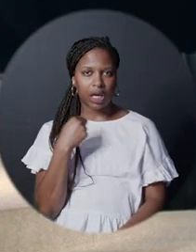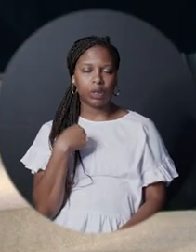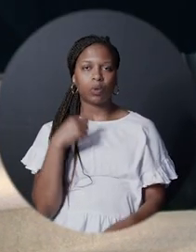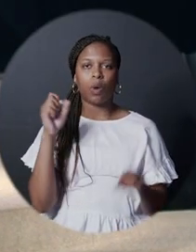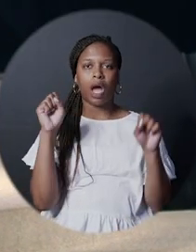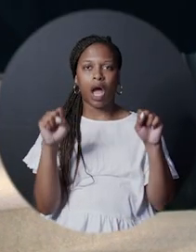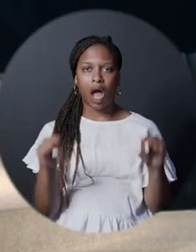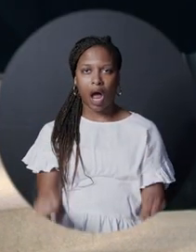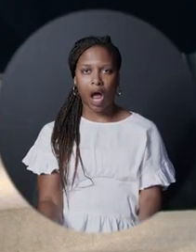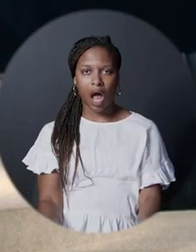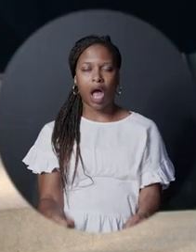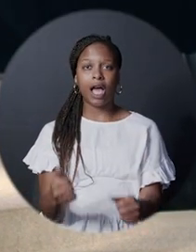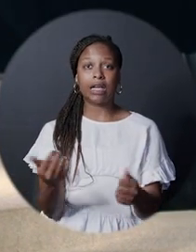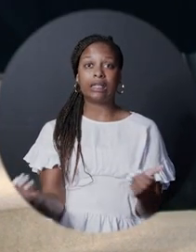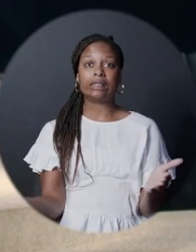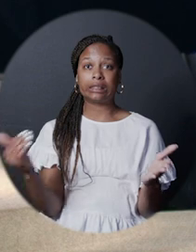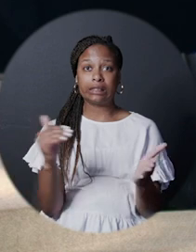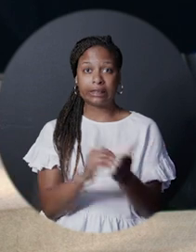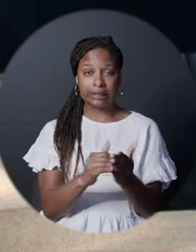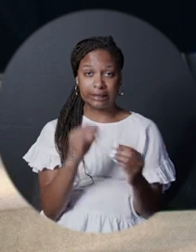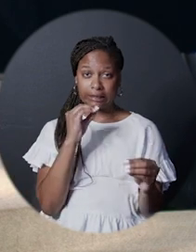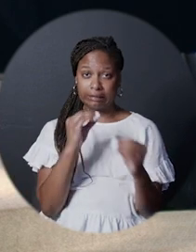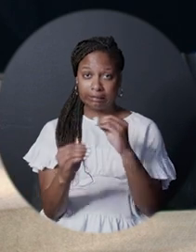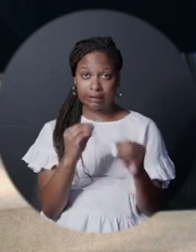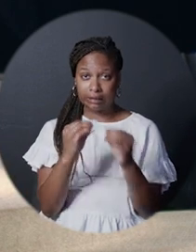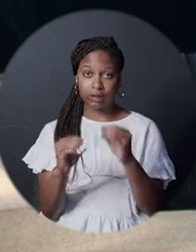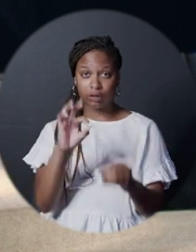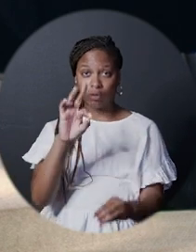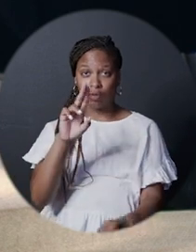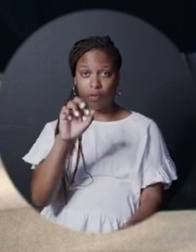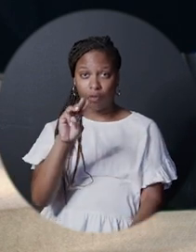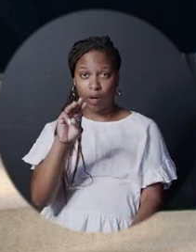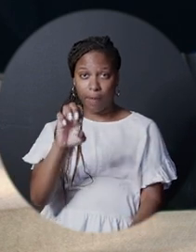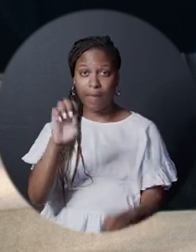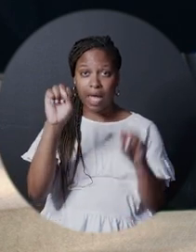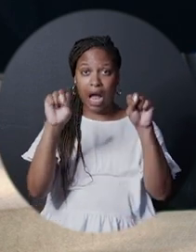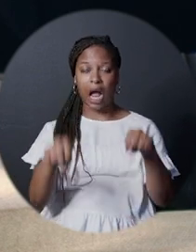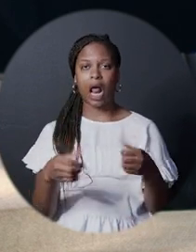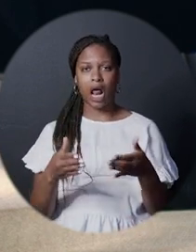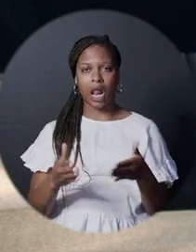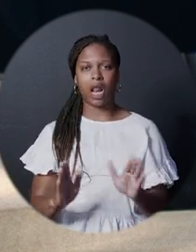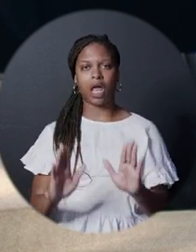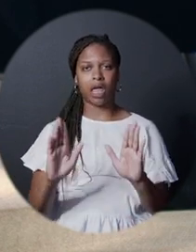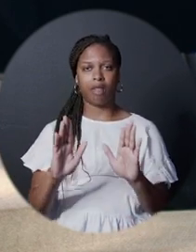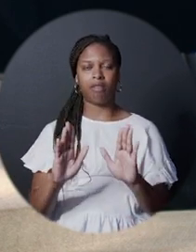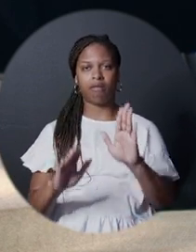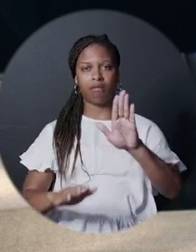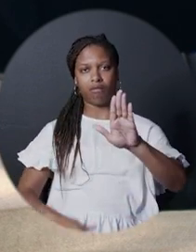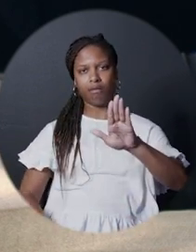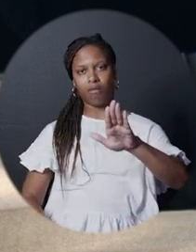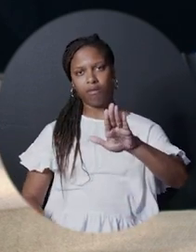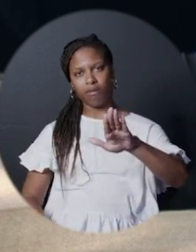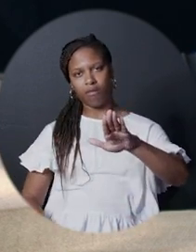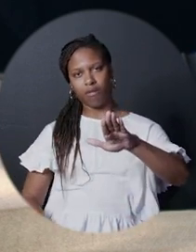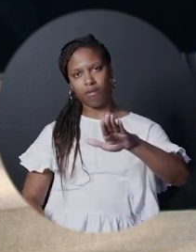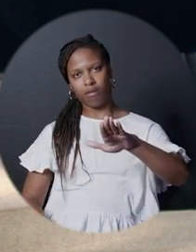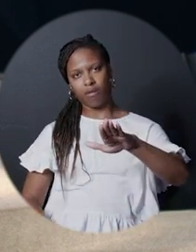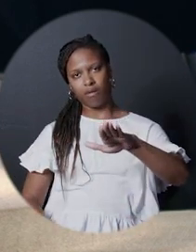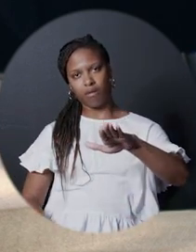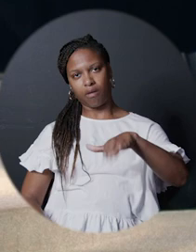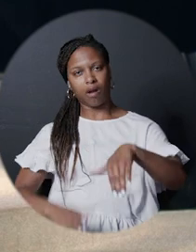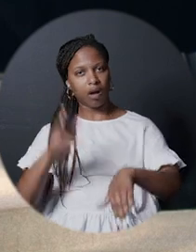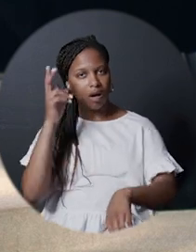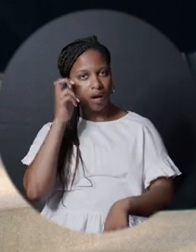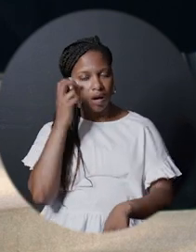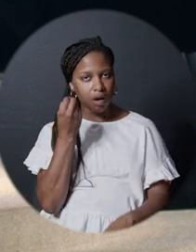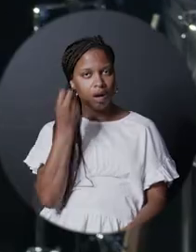me, so that I could reprogram the remote to the frame so that I could let the feet down.